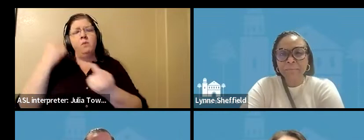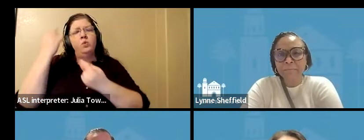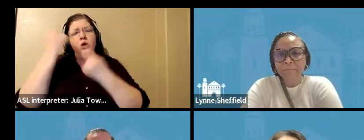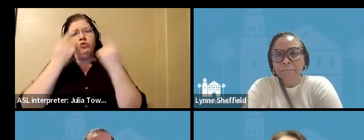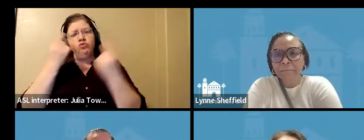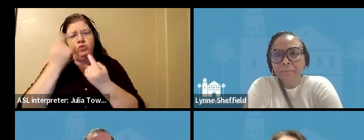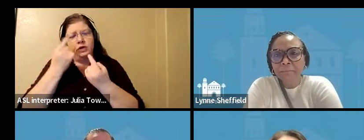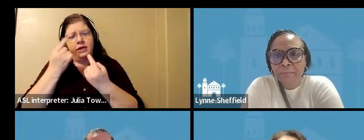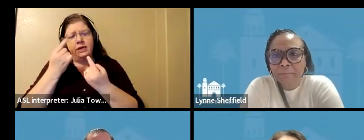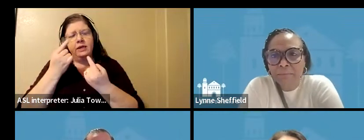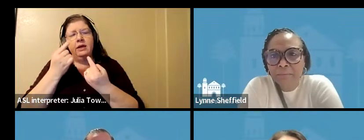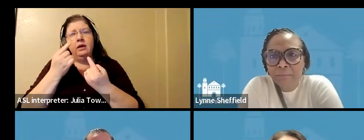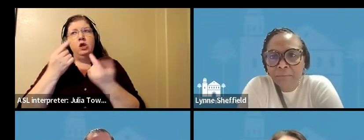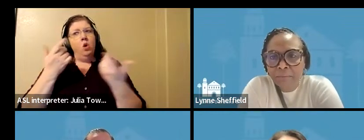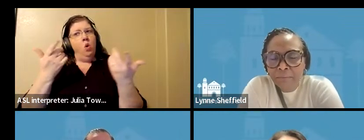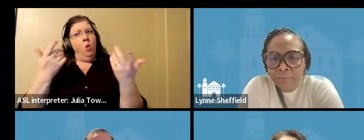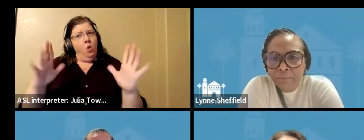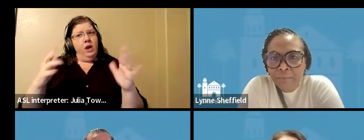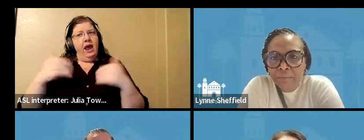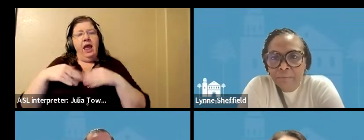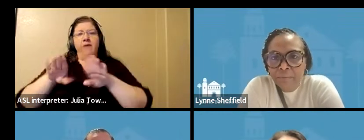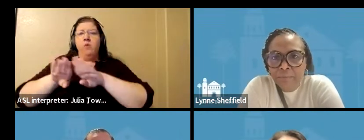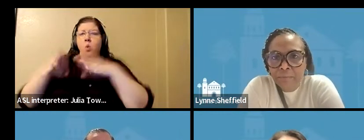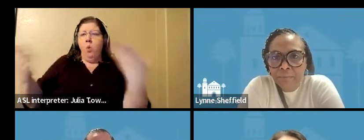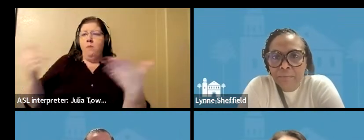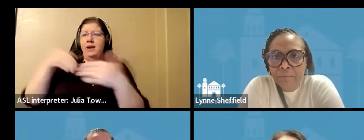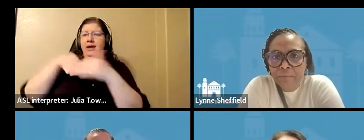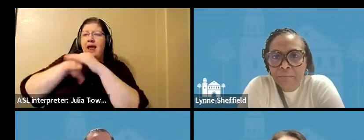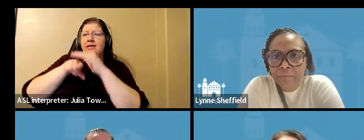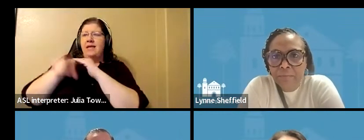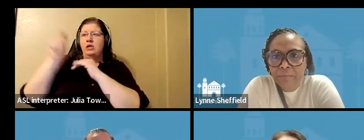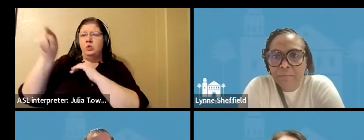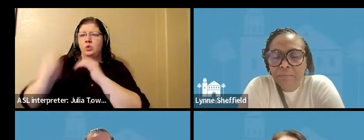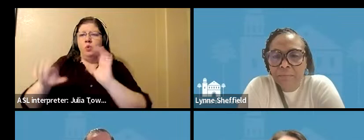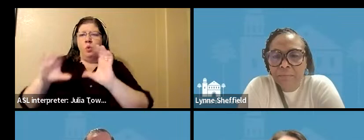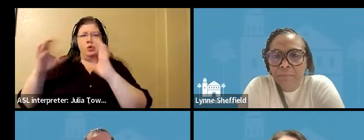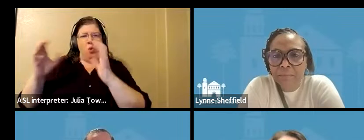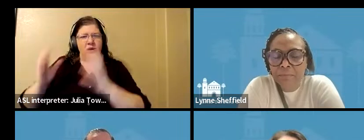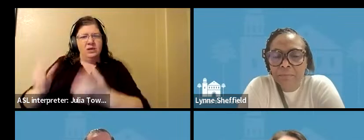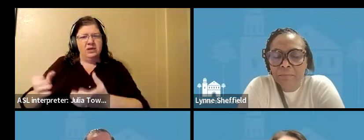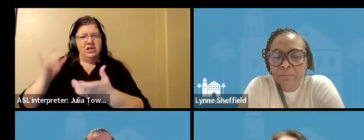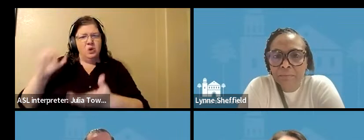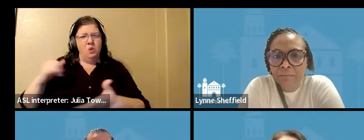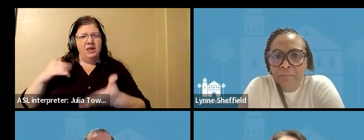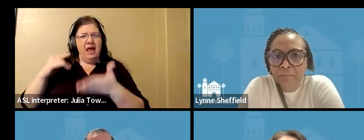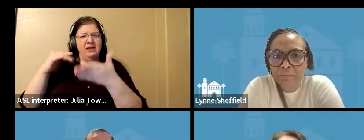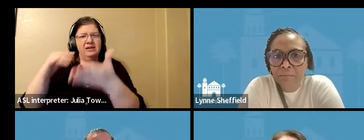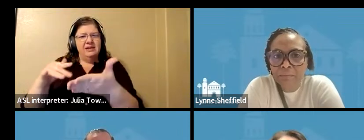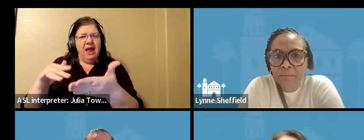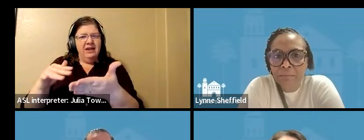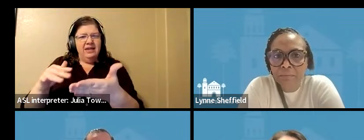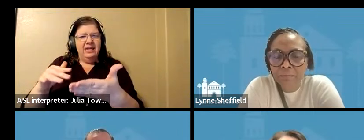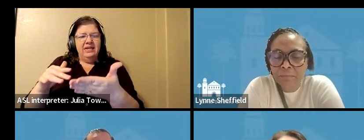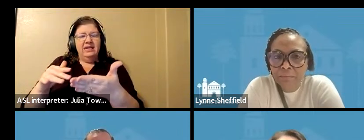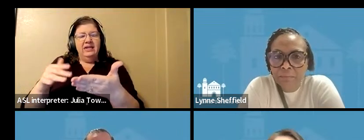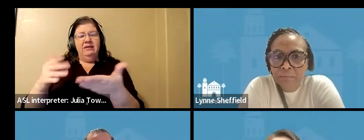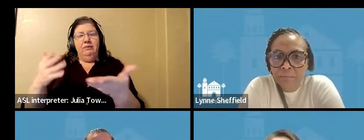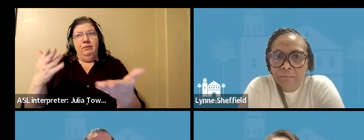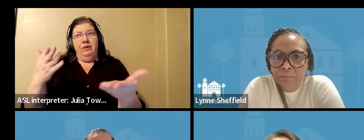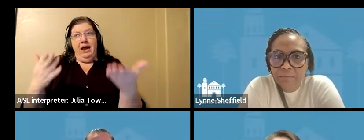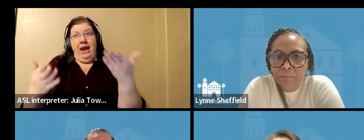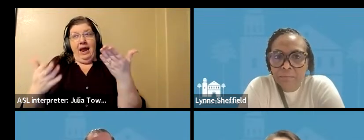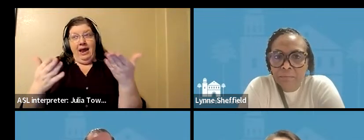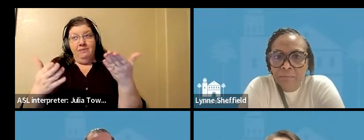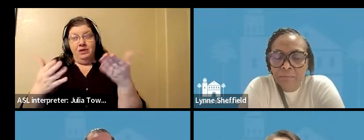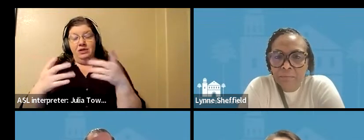there is already open access to these courses. So will this study go into perhaps the reasons